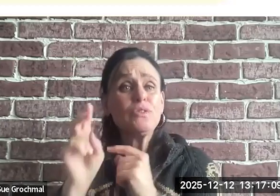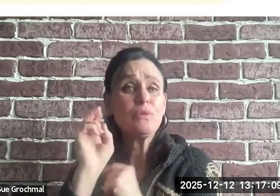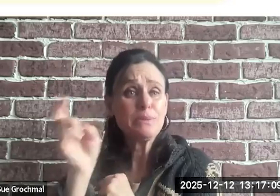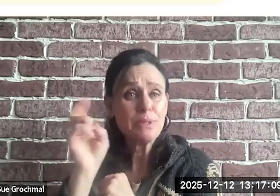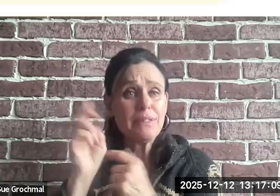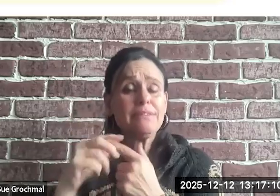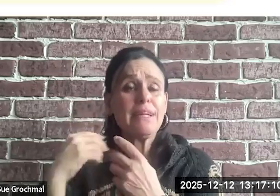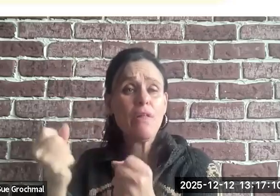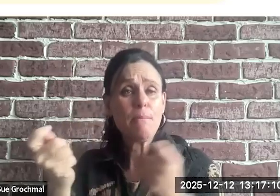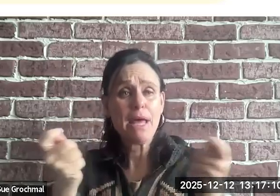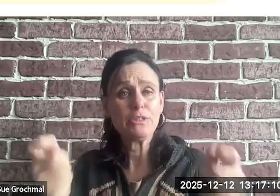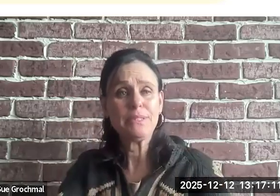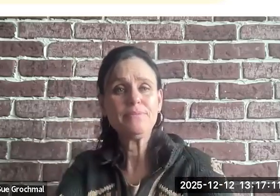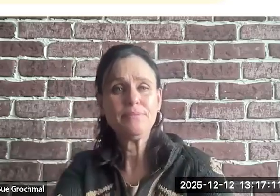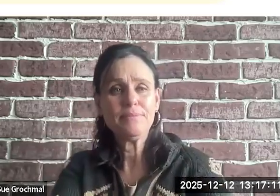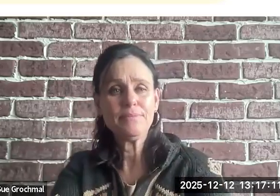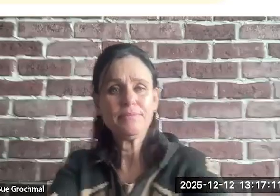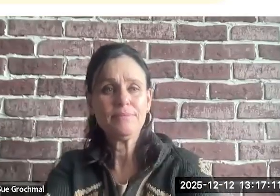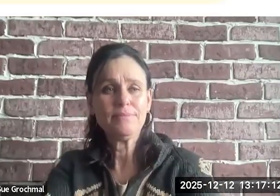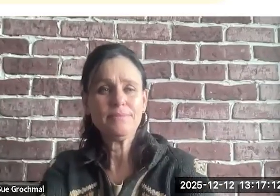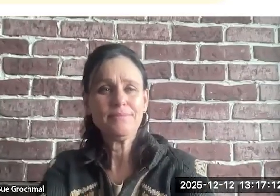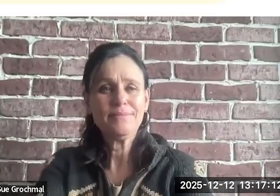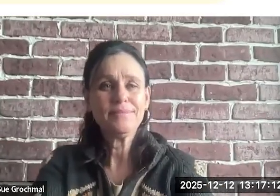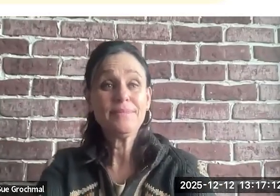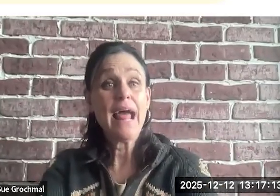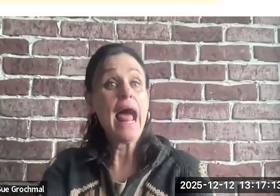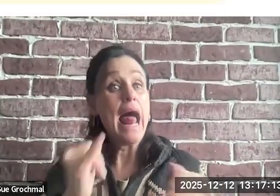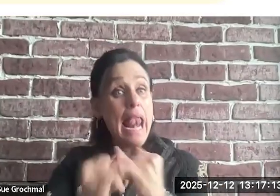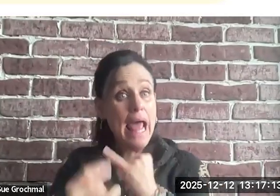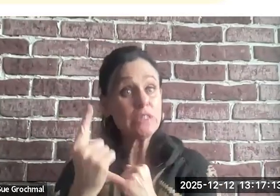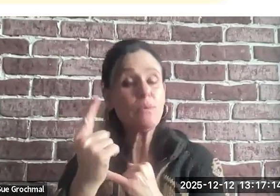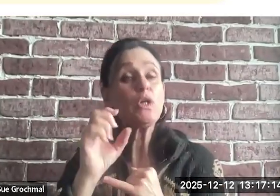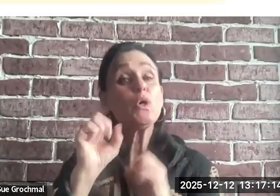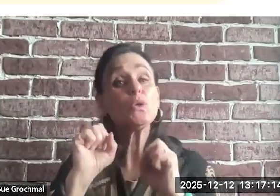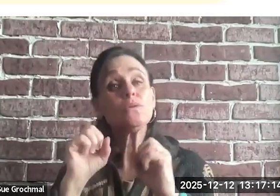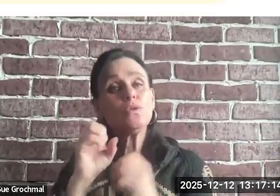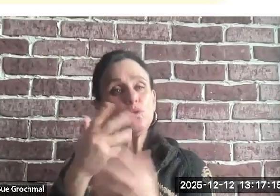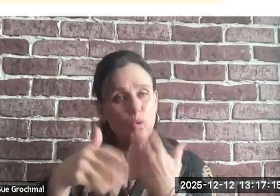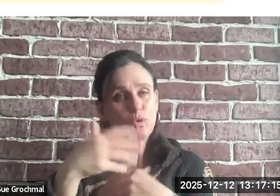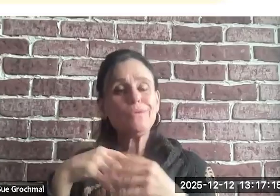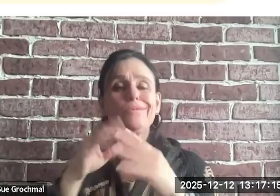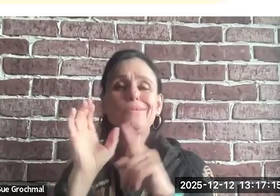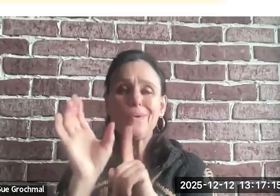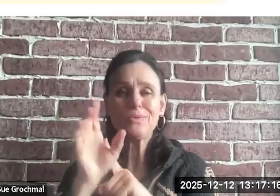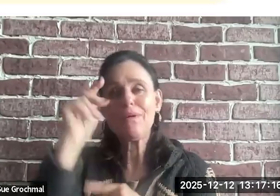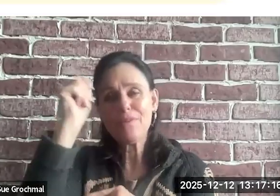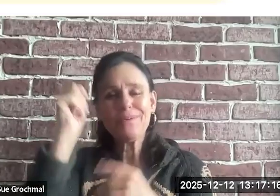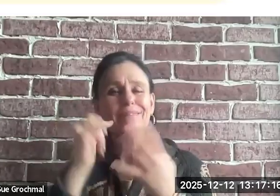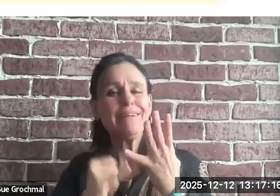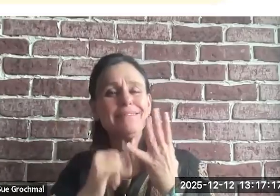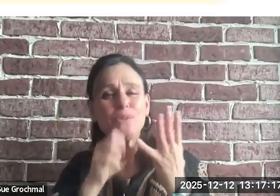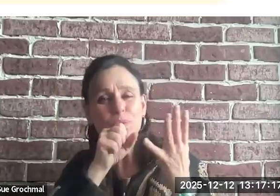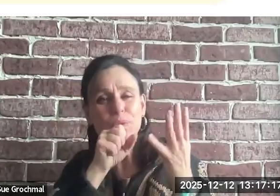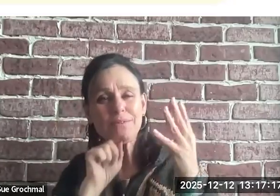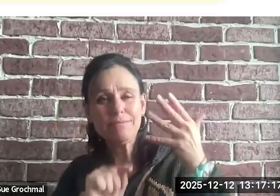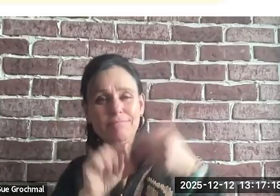and health management. The last framework is the sociocultural activity theory. It's a system-based theory